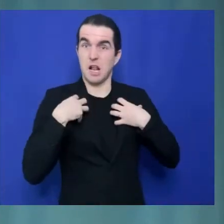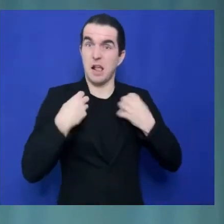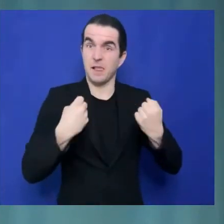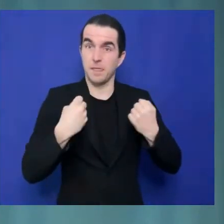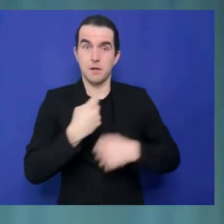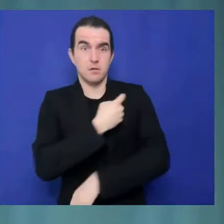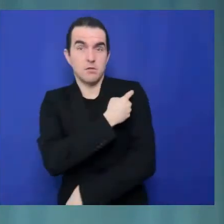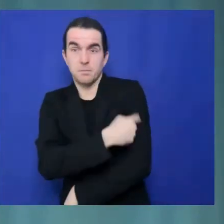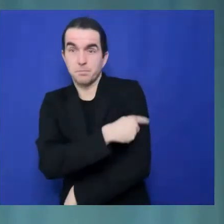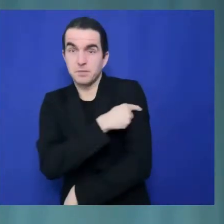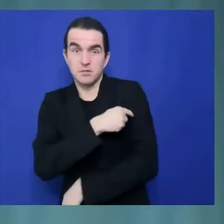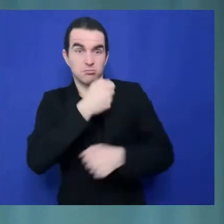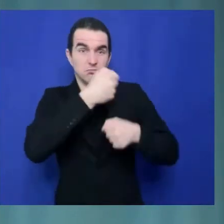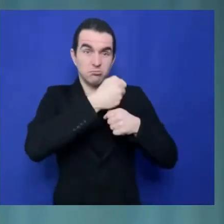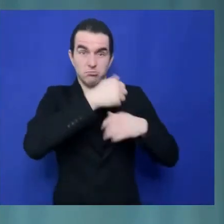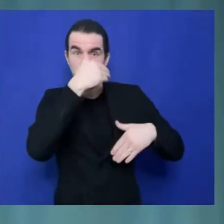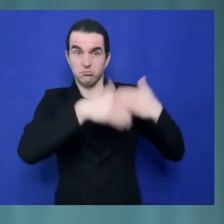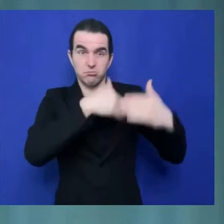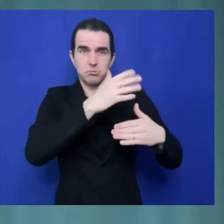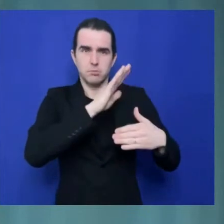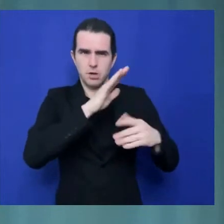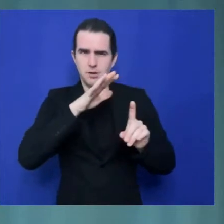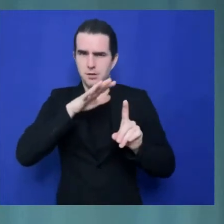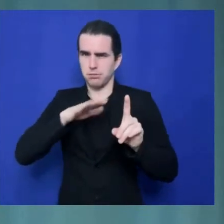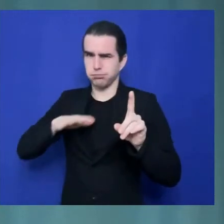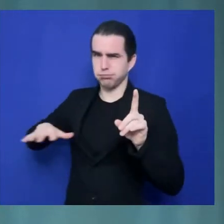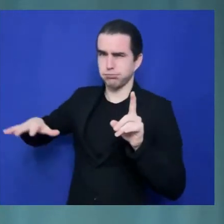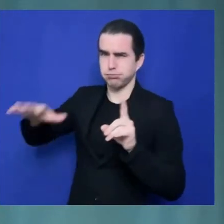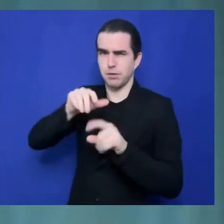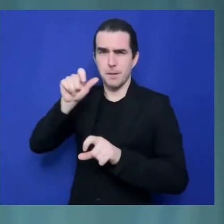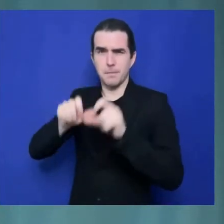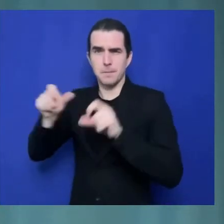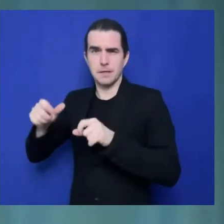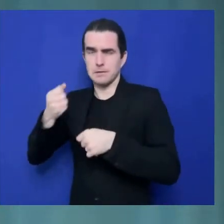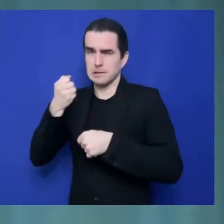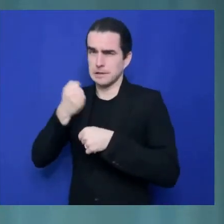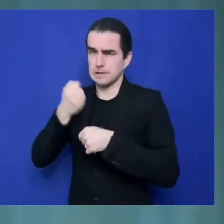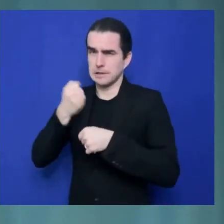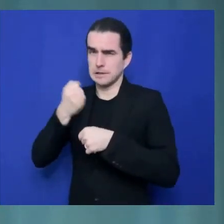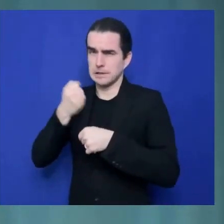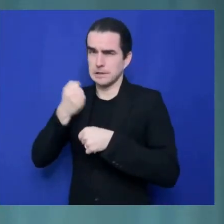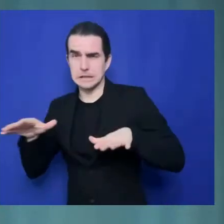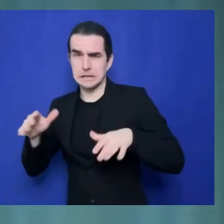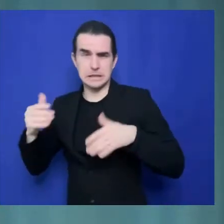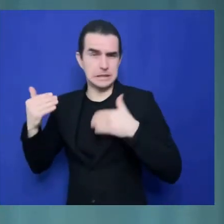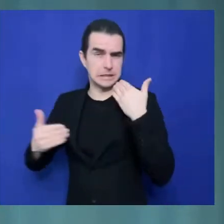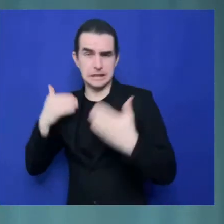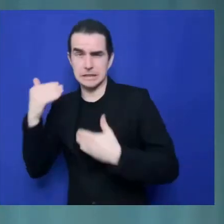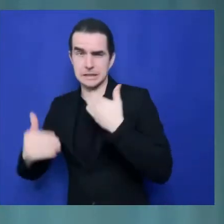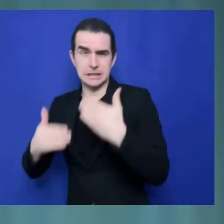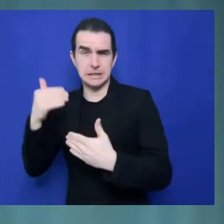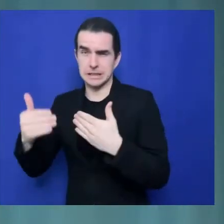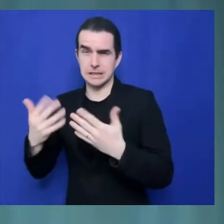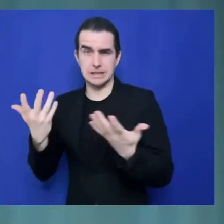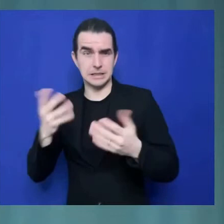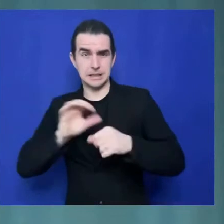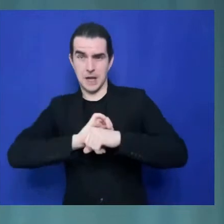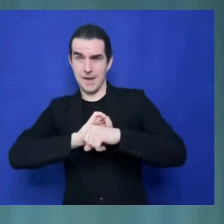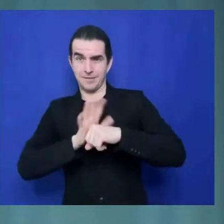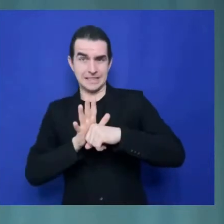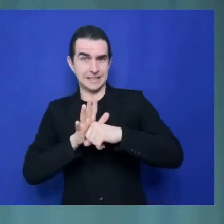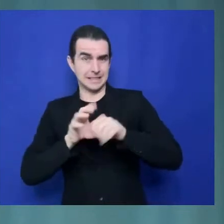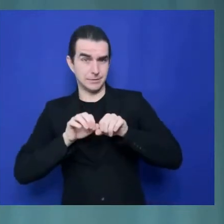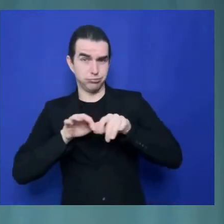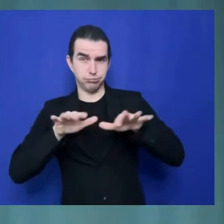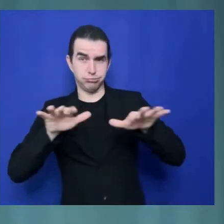lives to the virus. It is a monument, yes, but actually the COVID-19